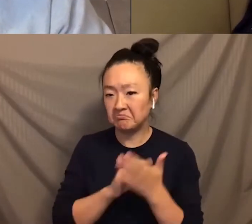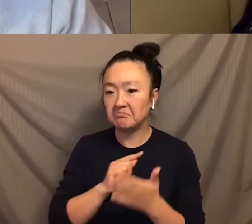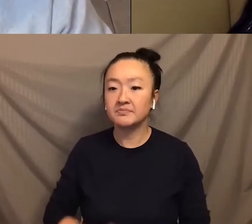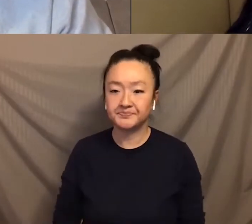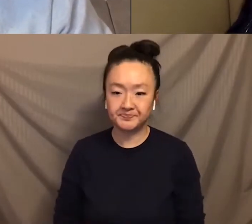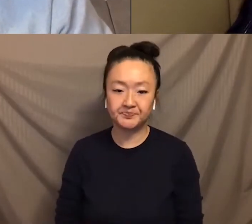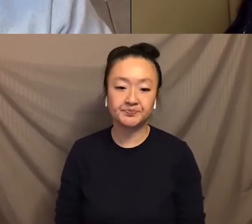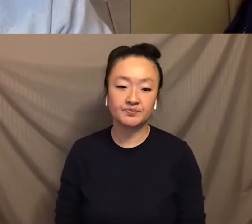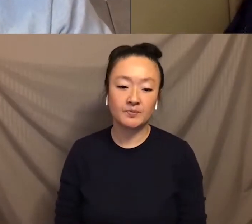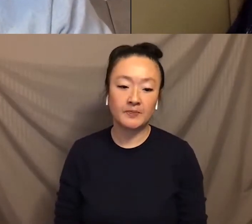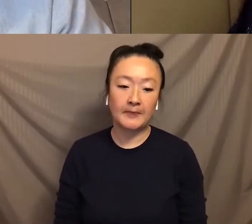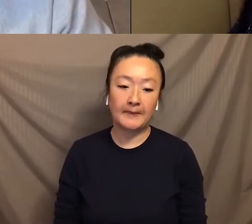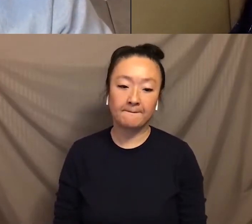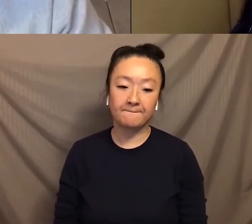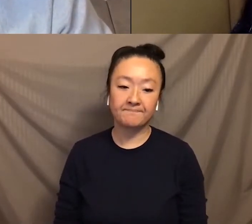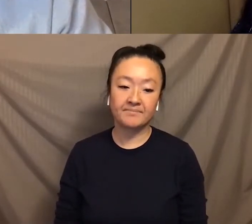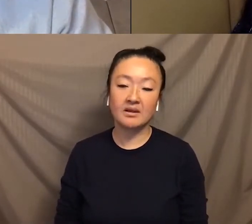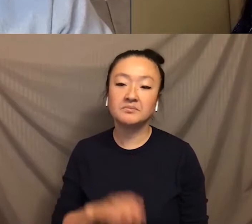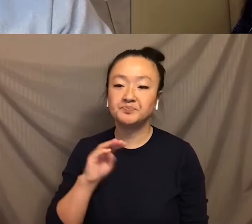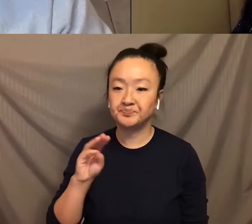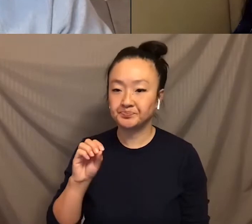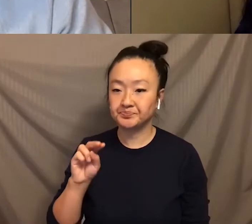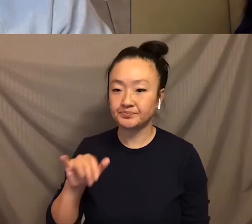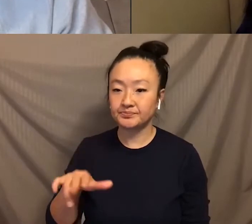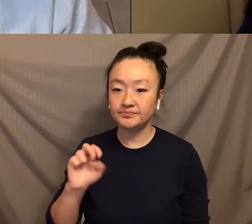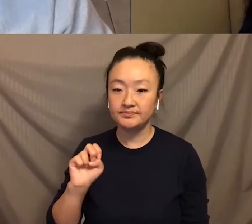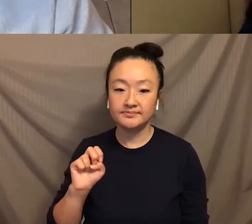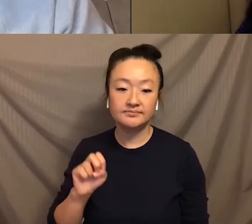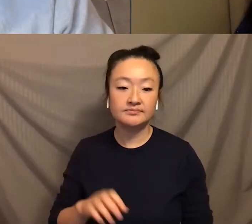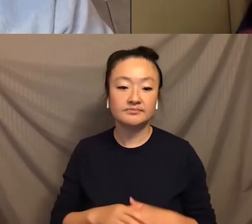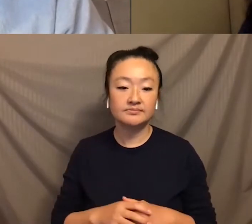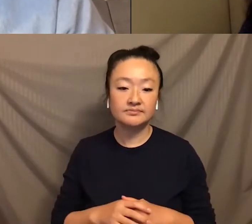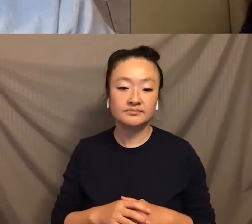mm. Um, I'm, uh,